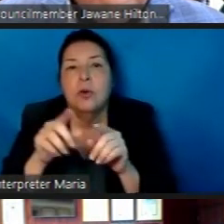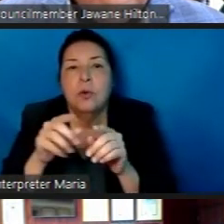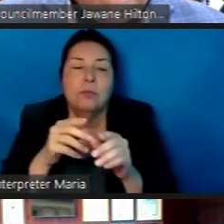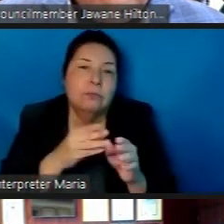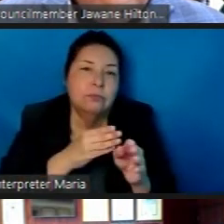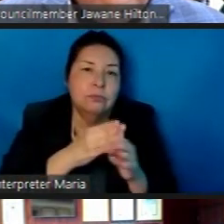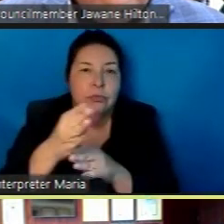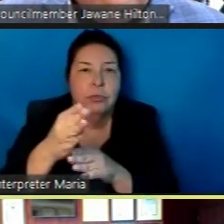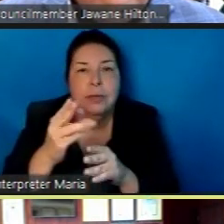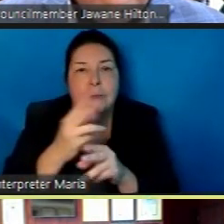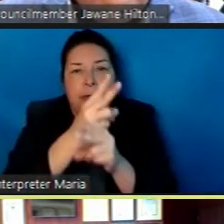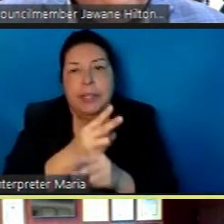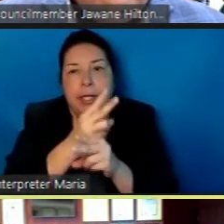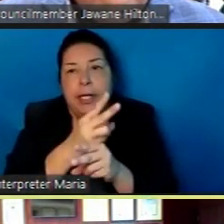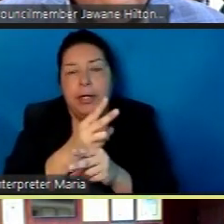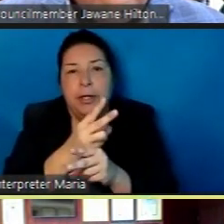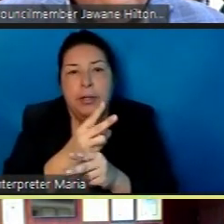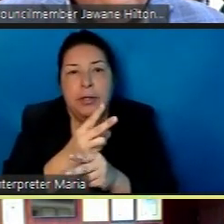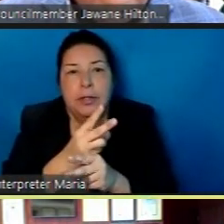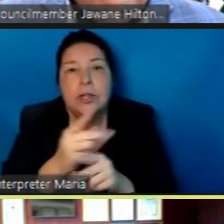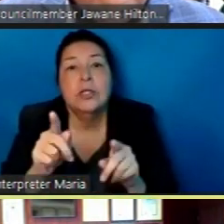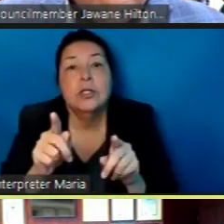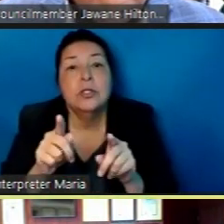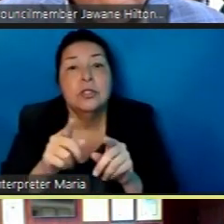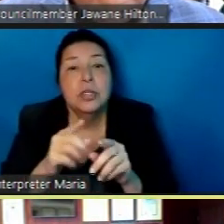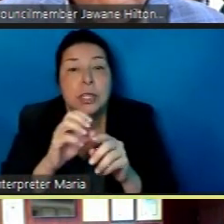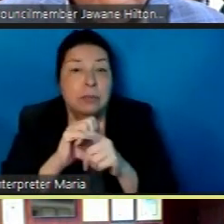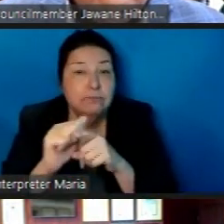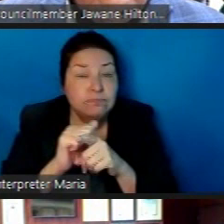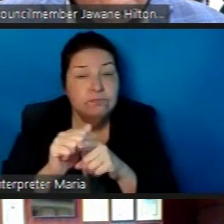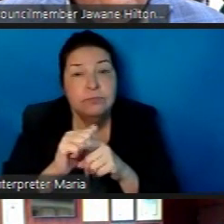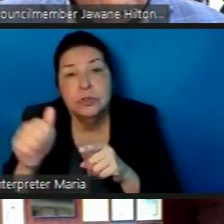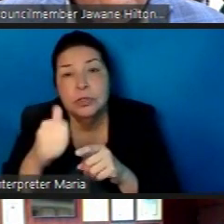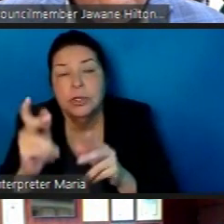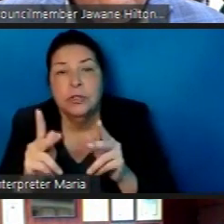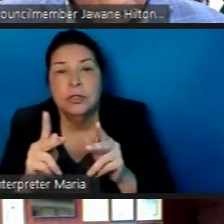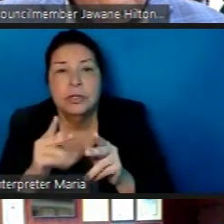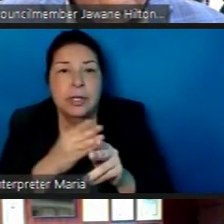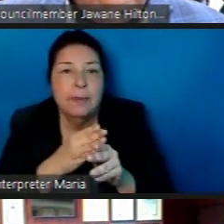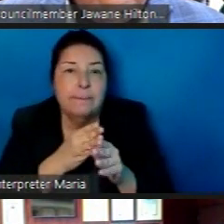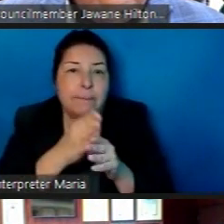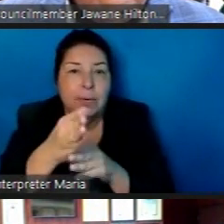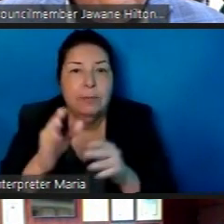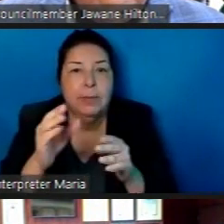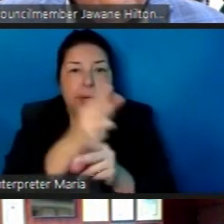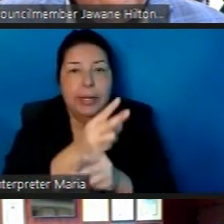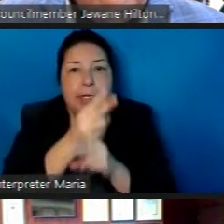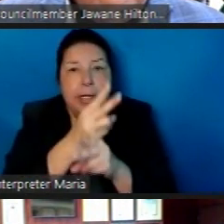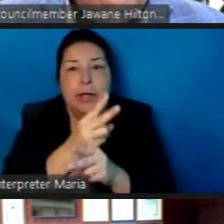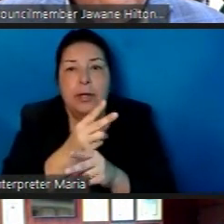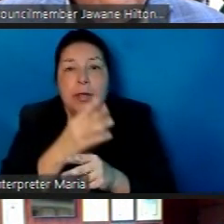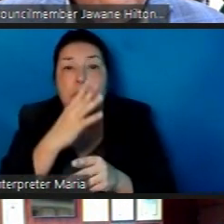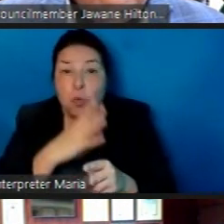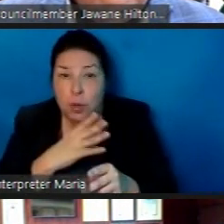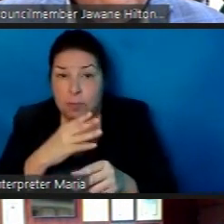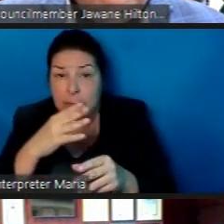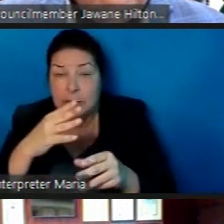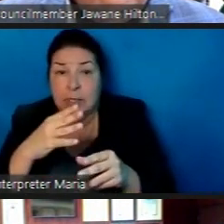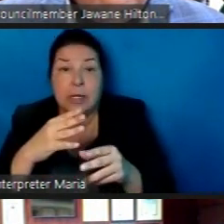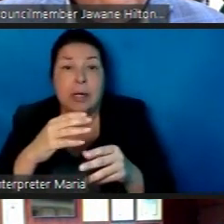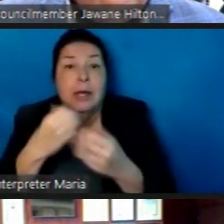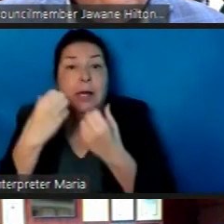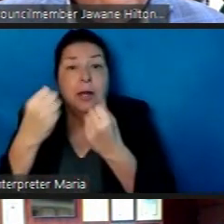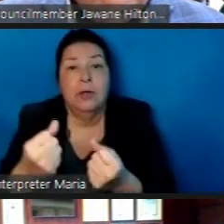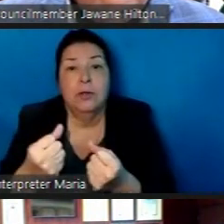patient. She's trained in primary care, including preventative health care, women's health, family planning, primary health